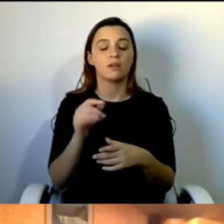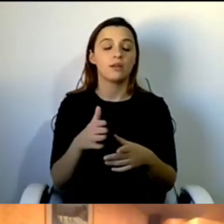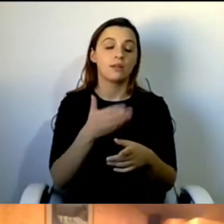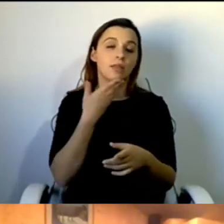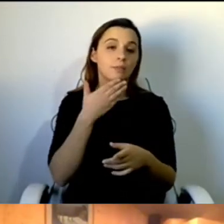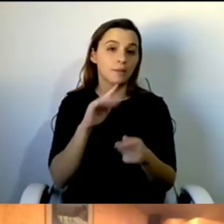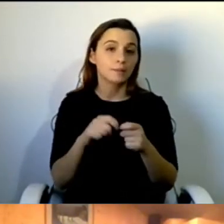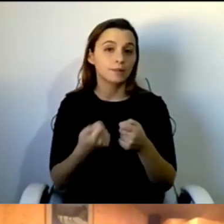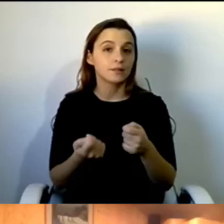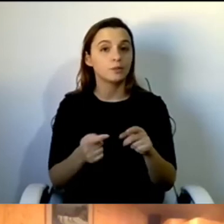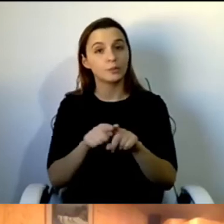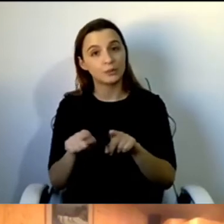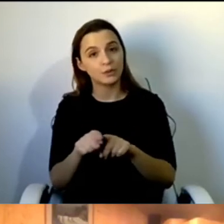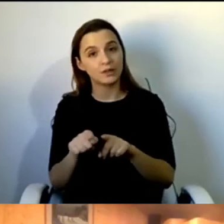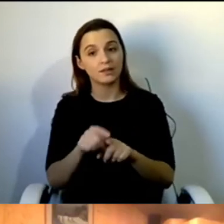or against.